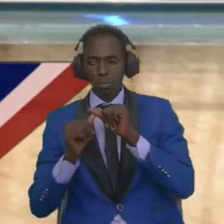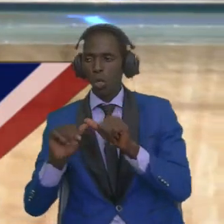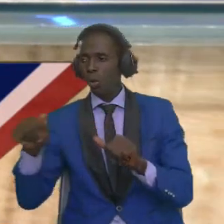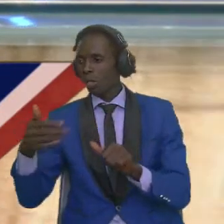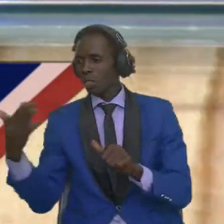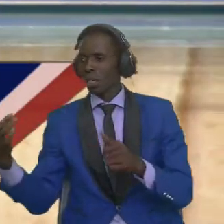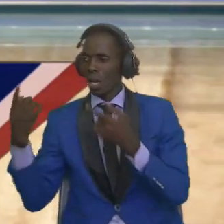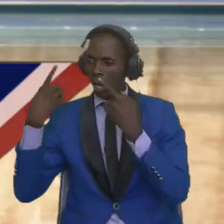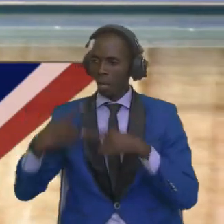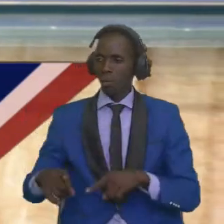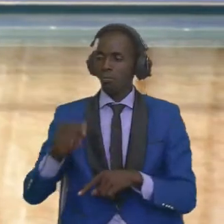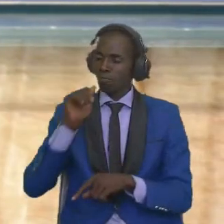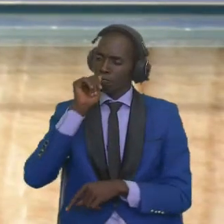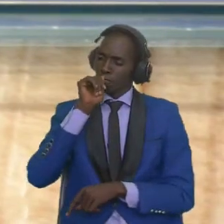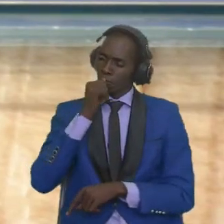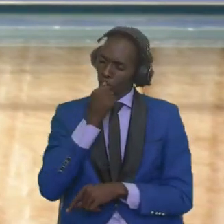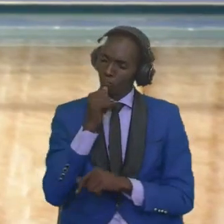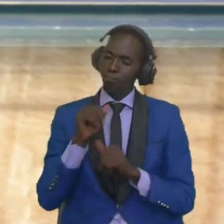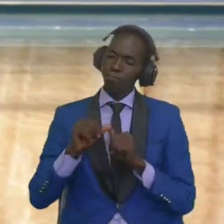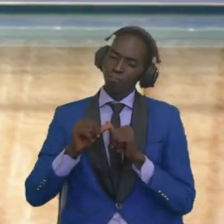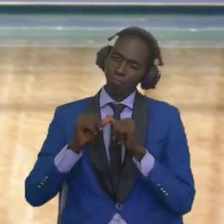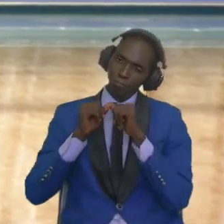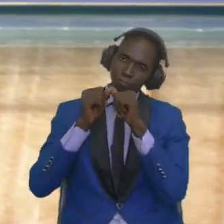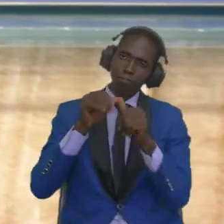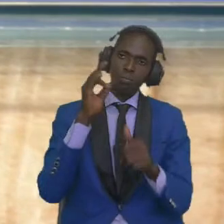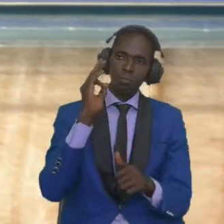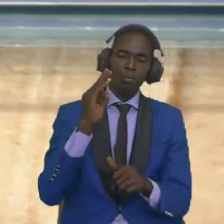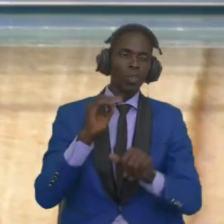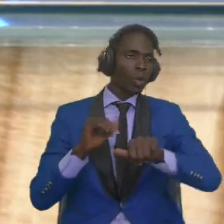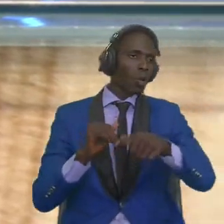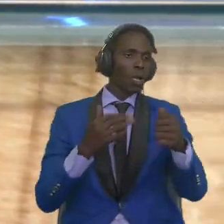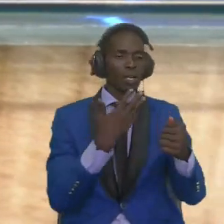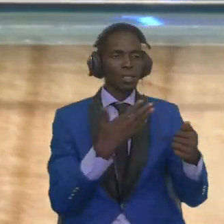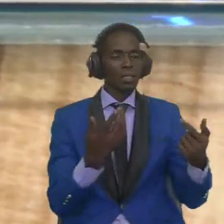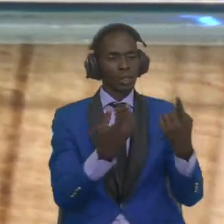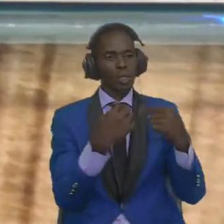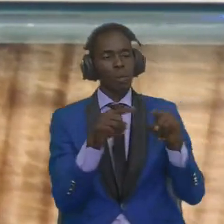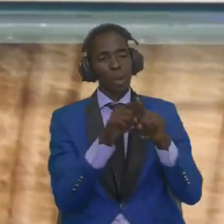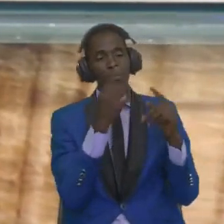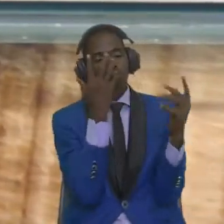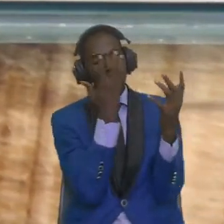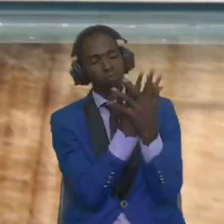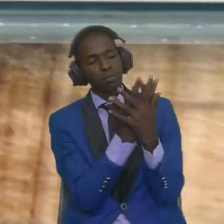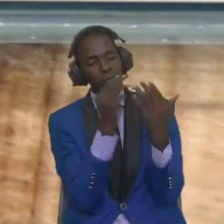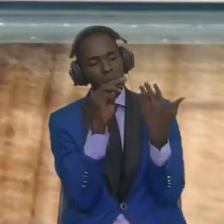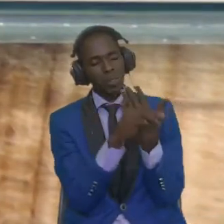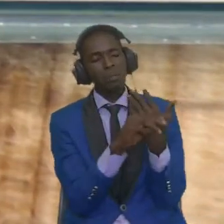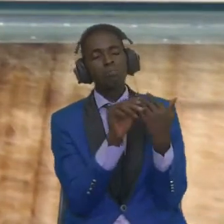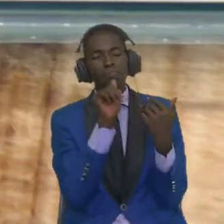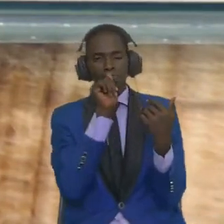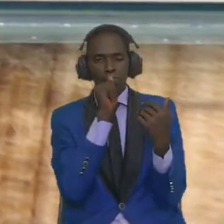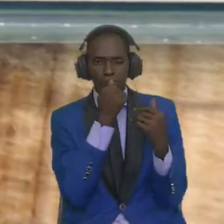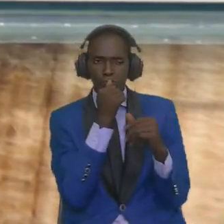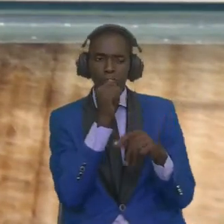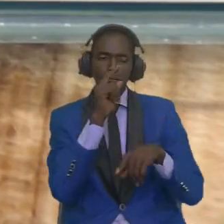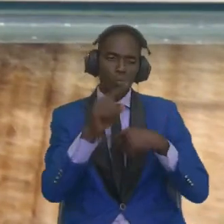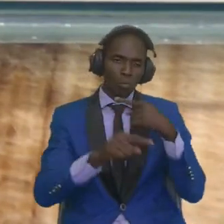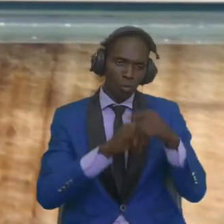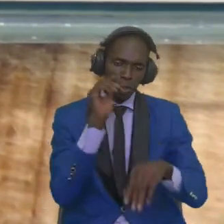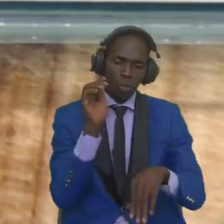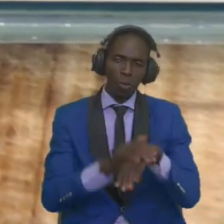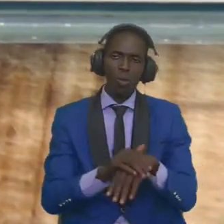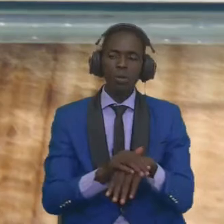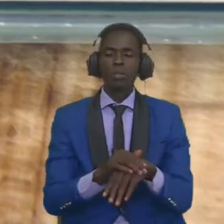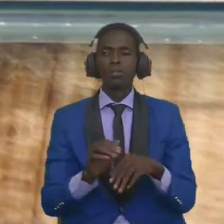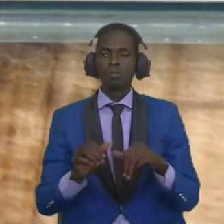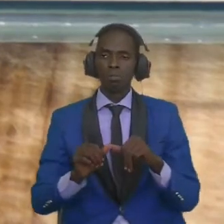things came, he endured and kept on preaching. Other things, imprisonment came, and he just went on affirming